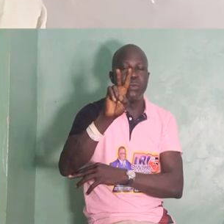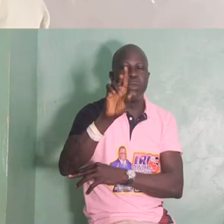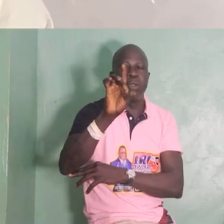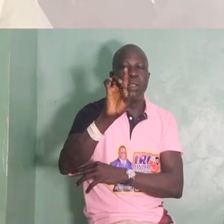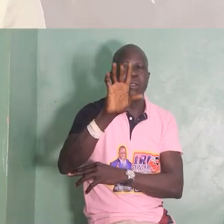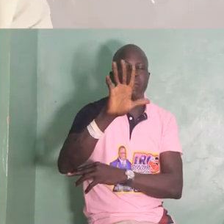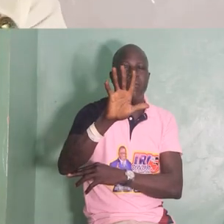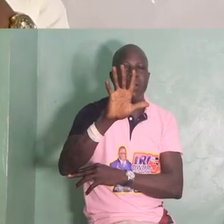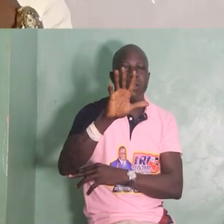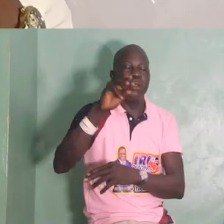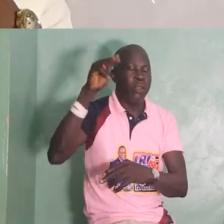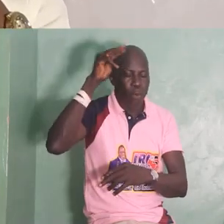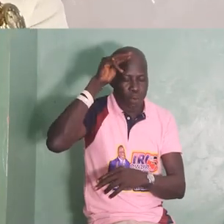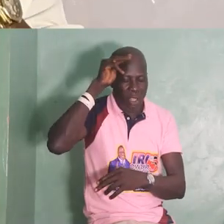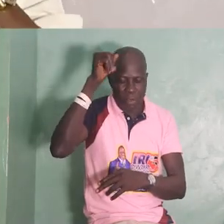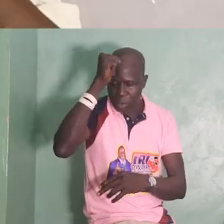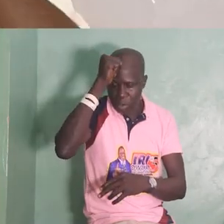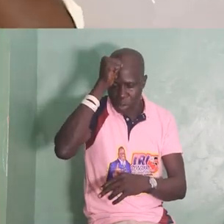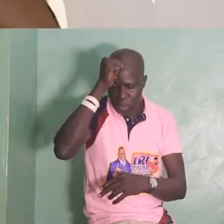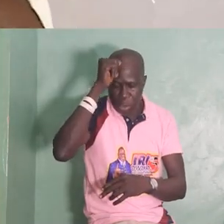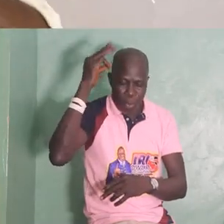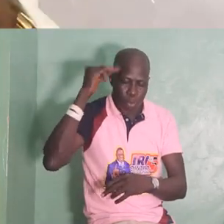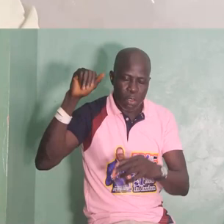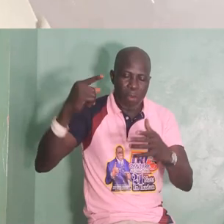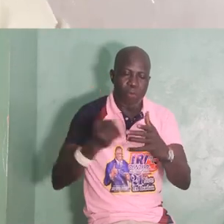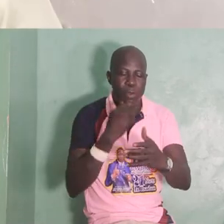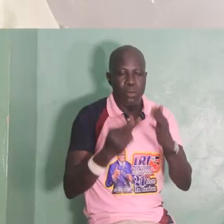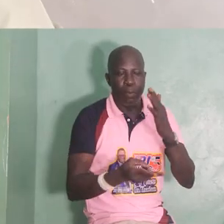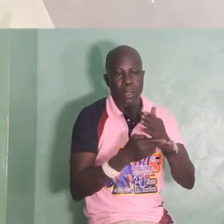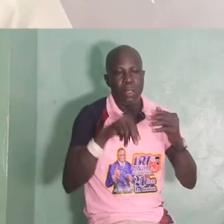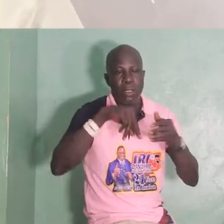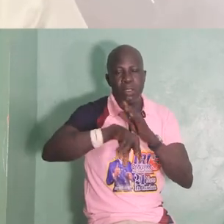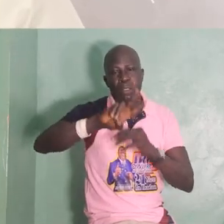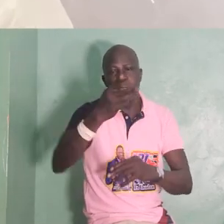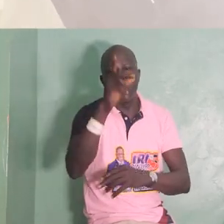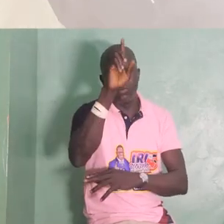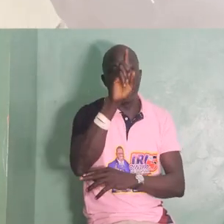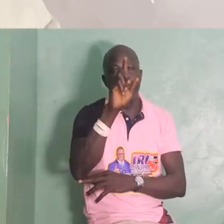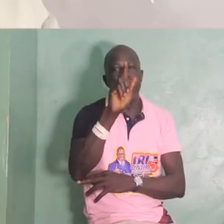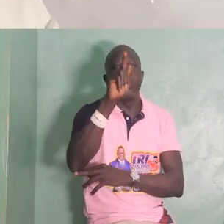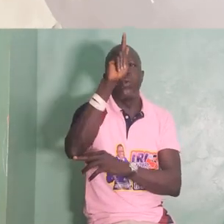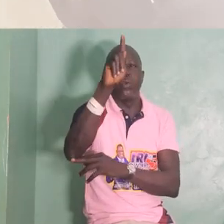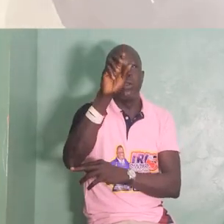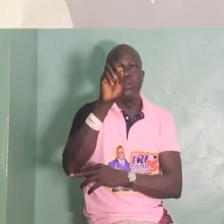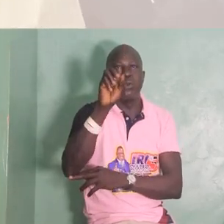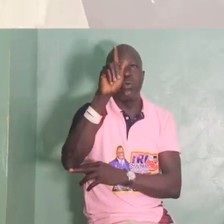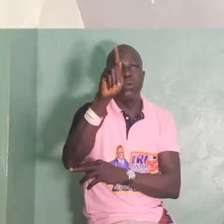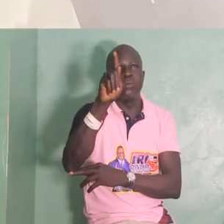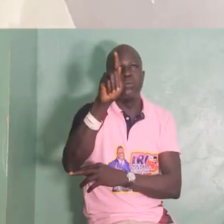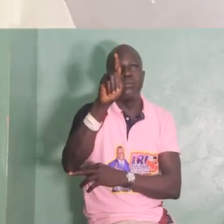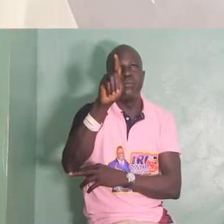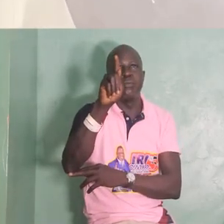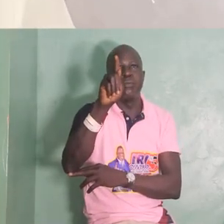si dano aye yesu ba de la koko. If Jesus come this time, if I could not go with